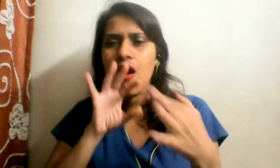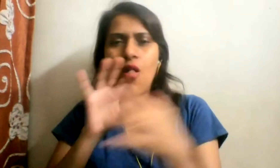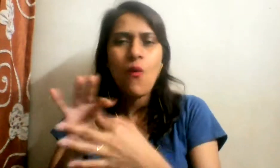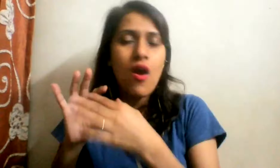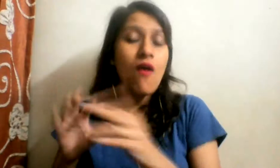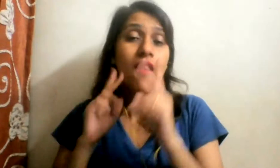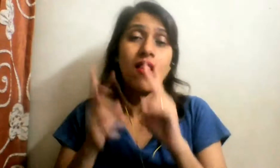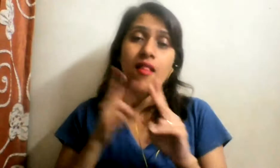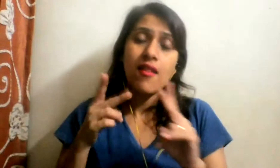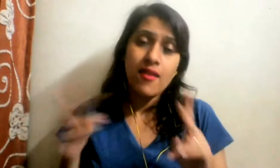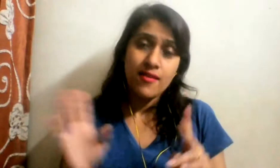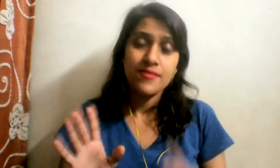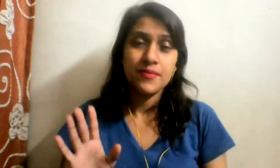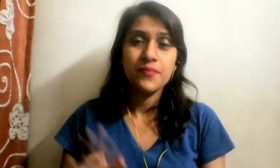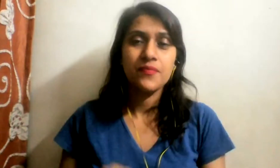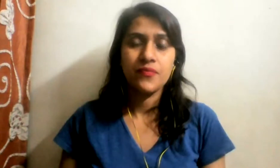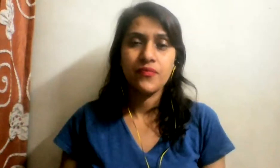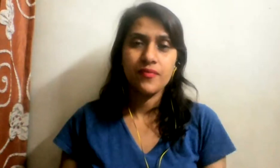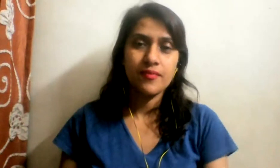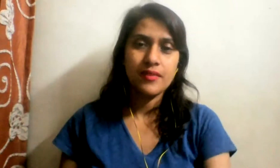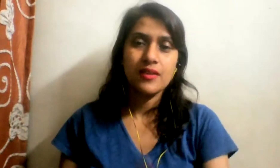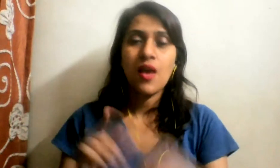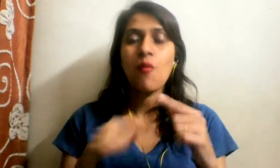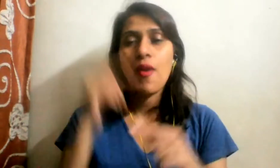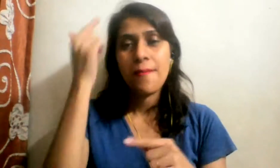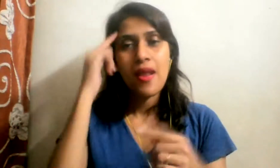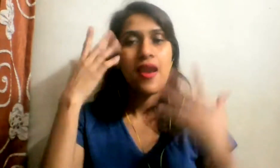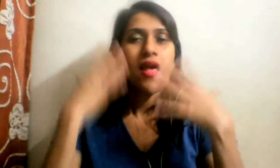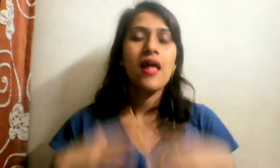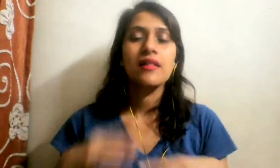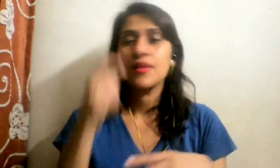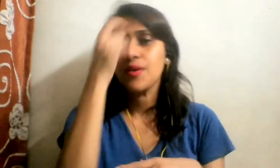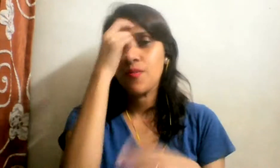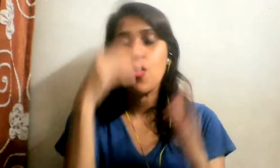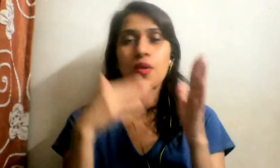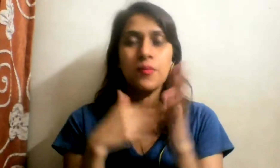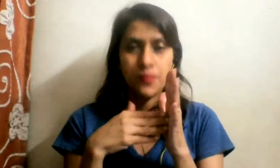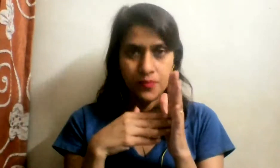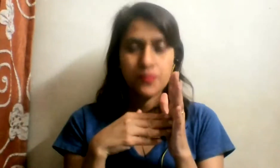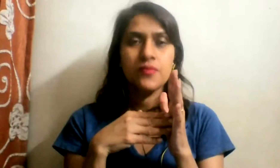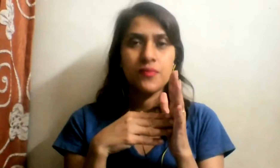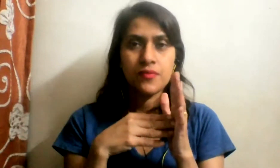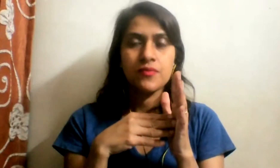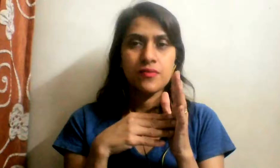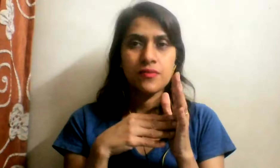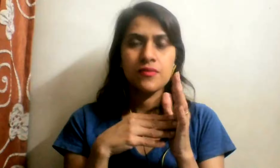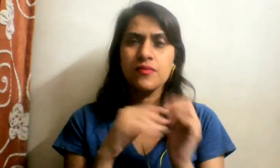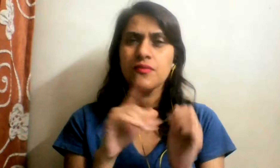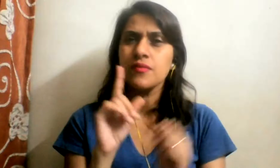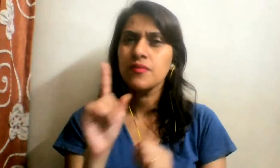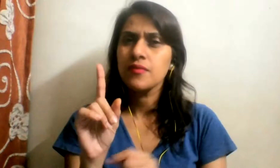should be there for a person with mental health issue as well. So in No, that ma'am. What? aspect, it was Why? worked